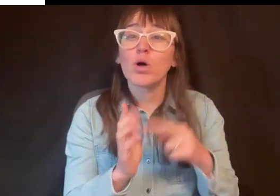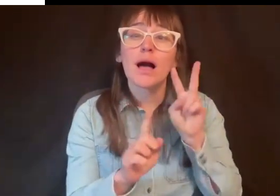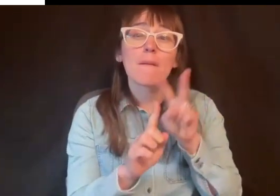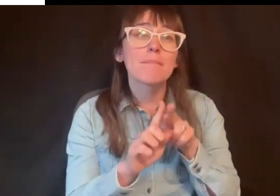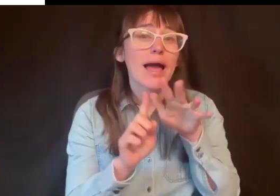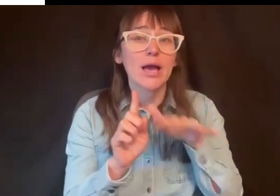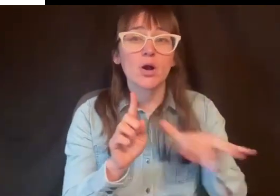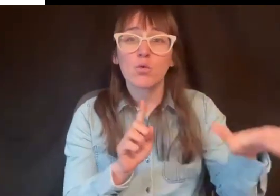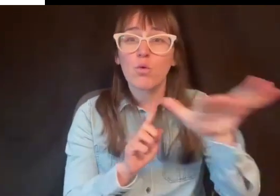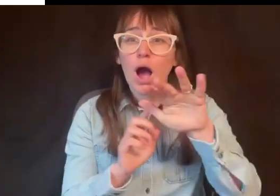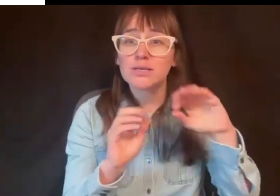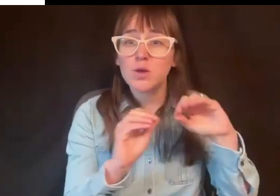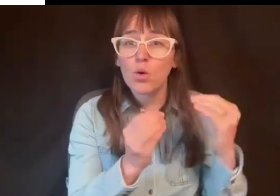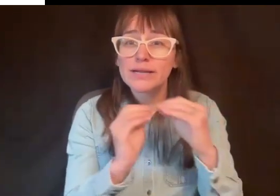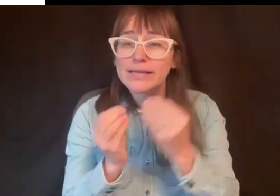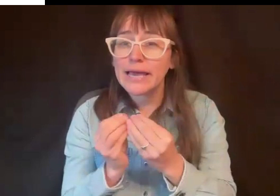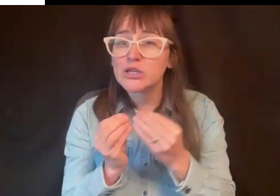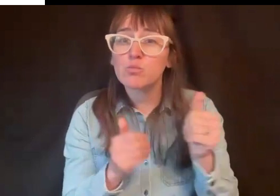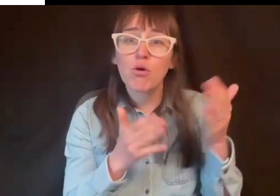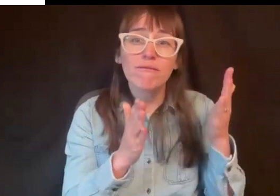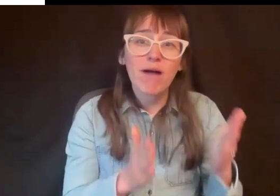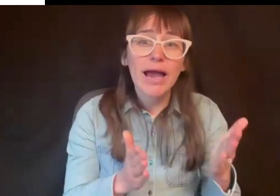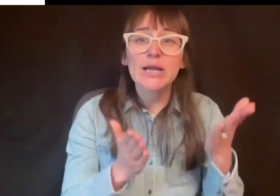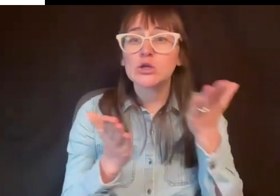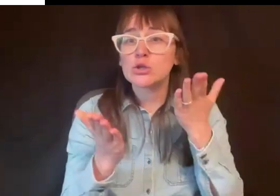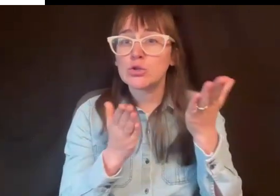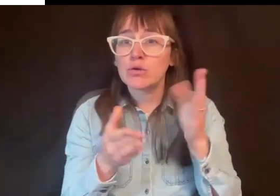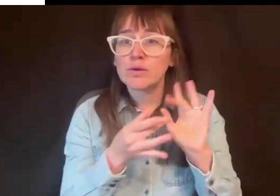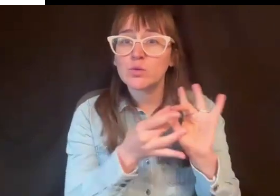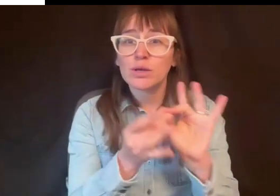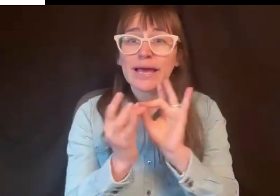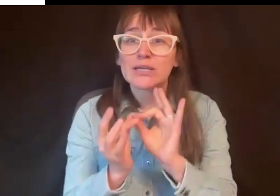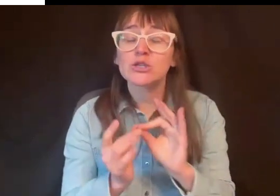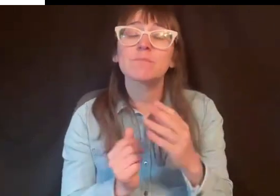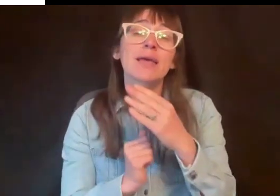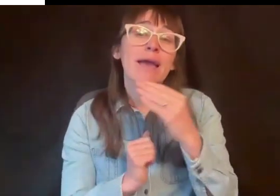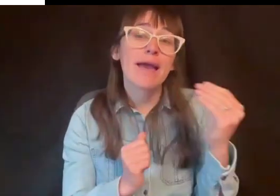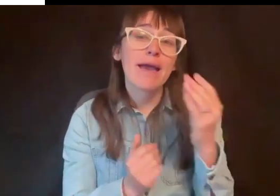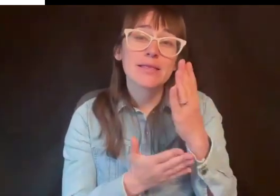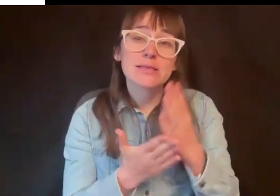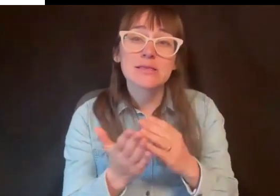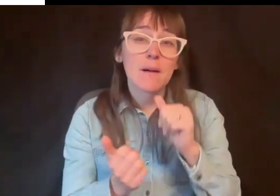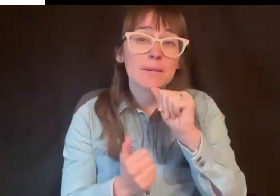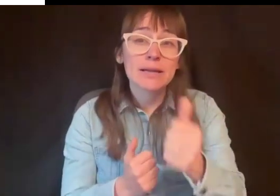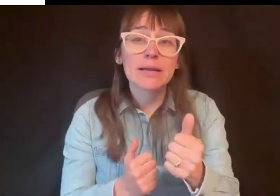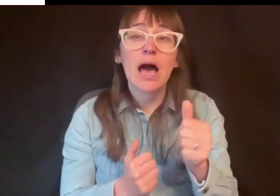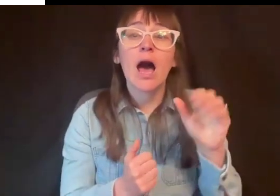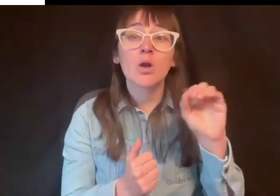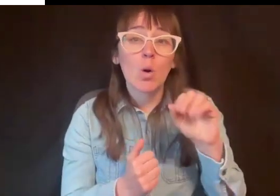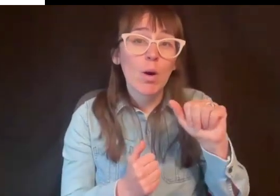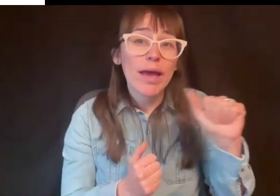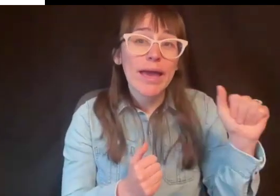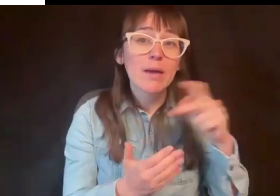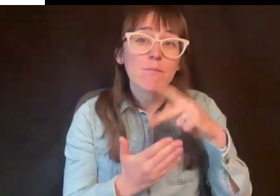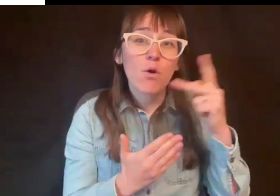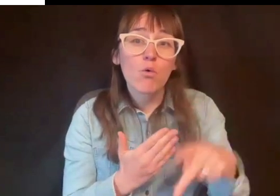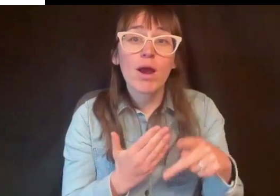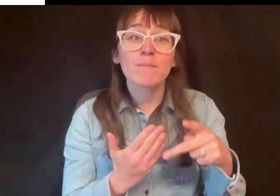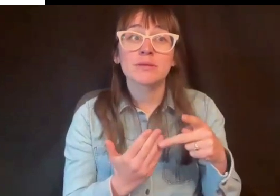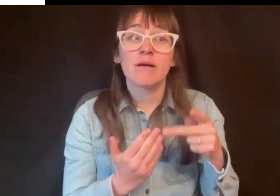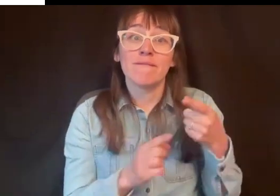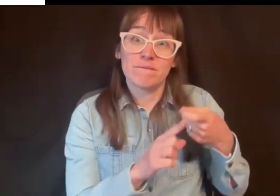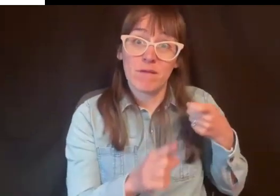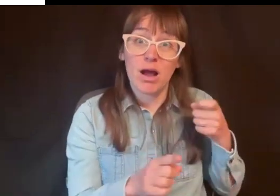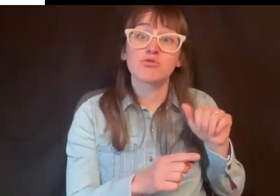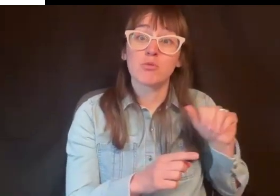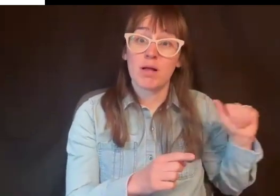organizations, providers, and service relationships. Furthermore, some non-Older Americans Act programs offered by a AAA